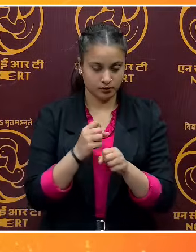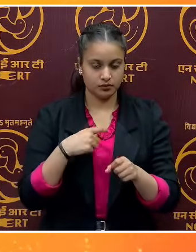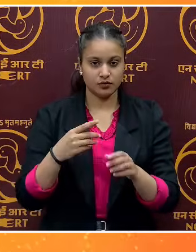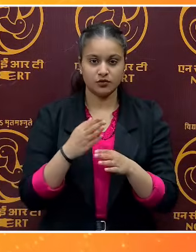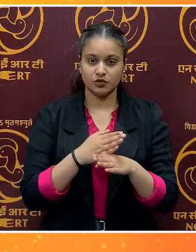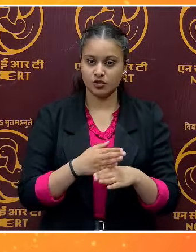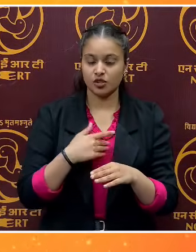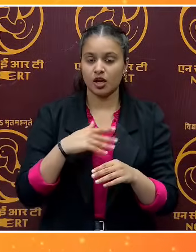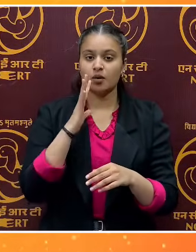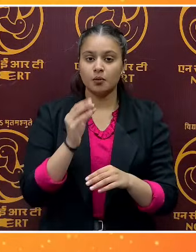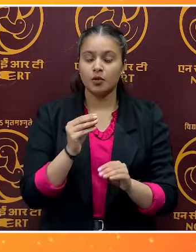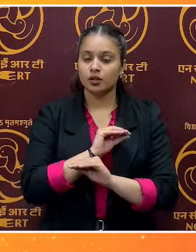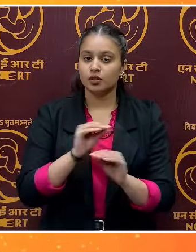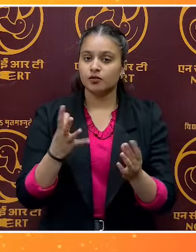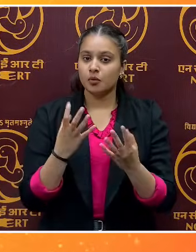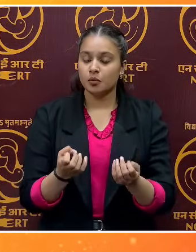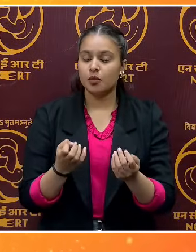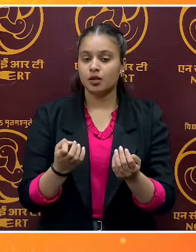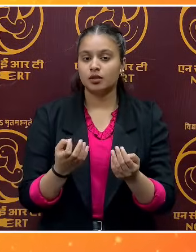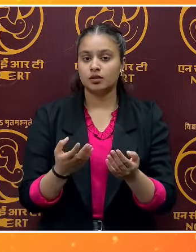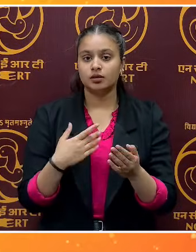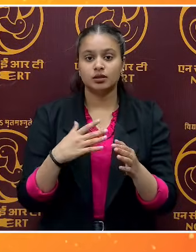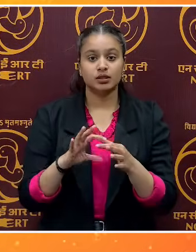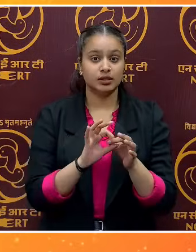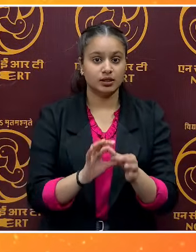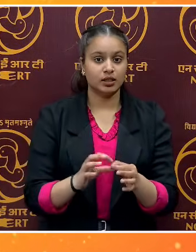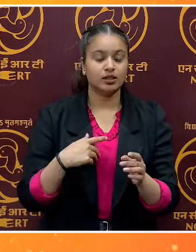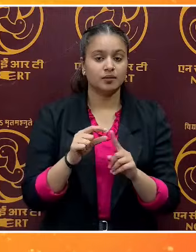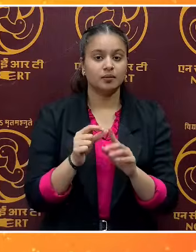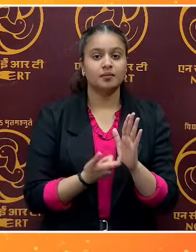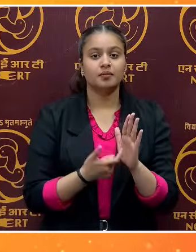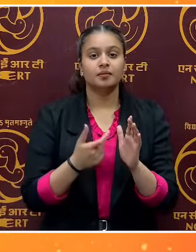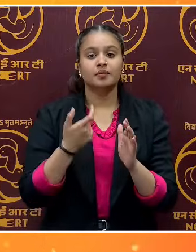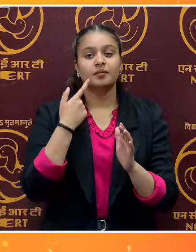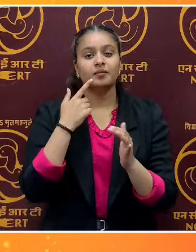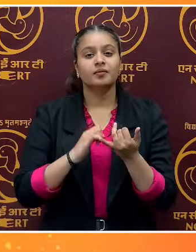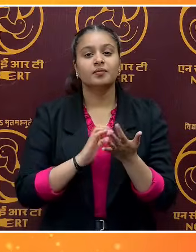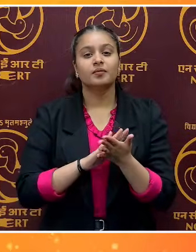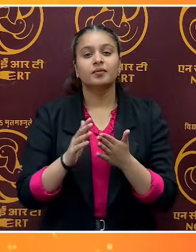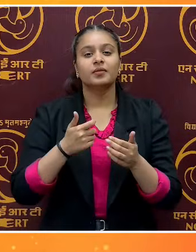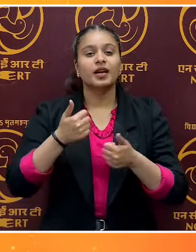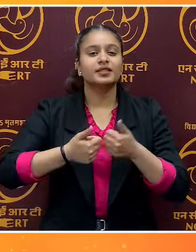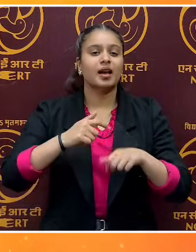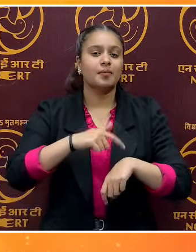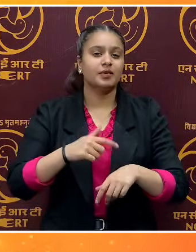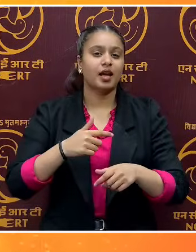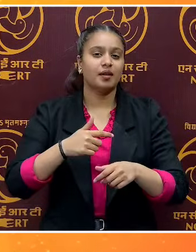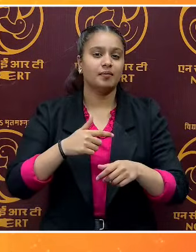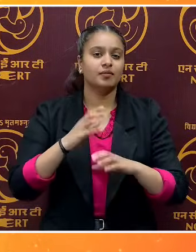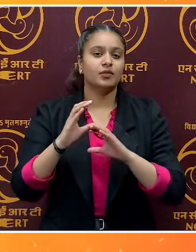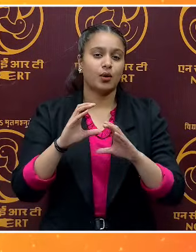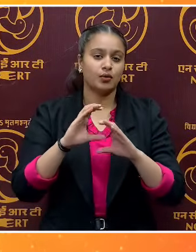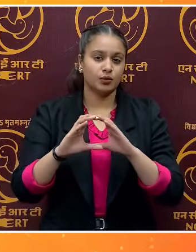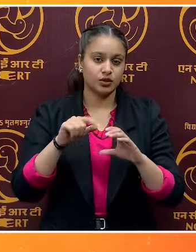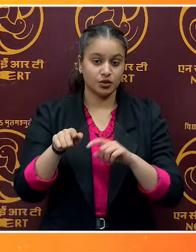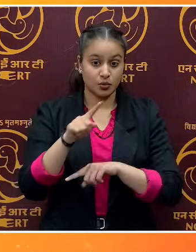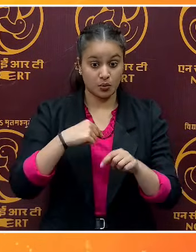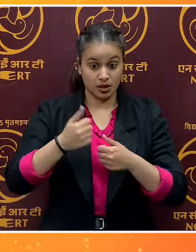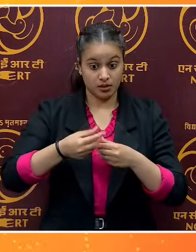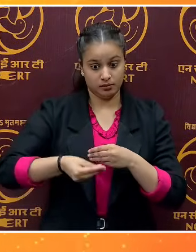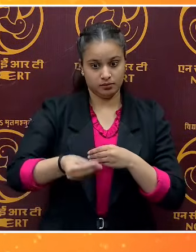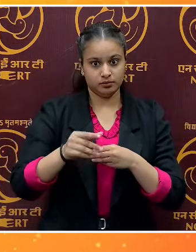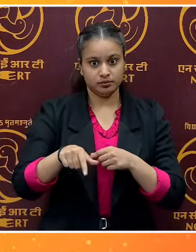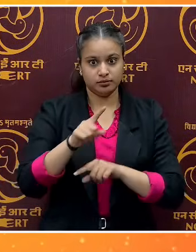a very important piece of information with you all regarding Pariksha Pe Charcha. And dear viewers, as you know, exams are around the corner, and